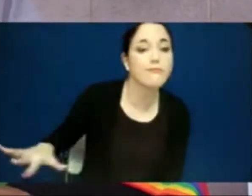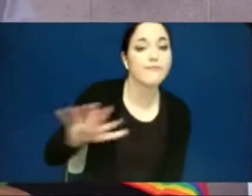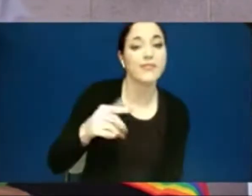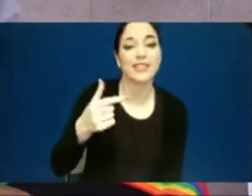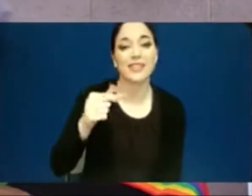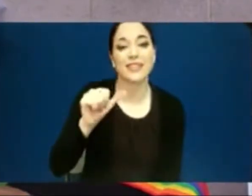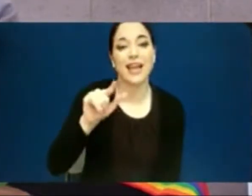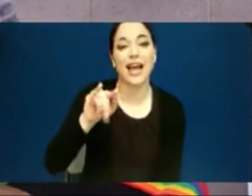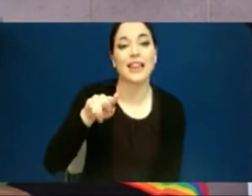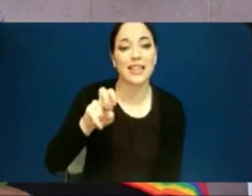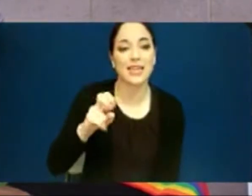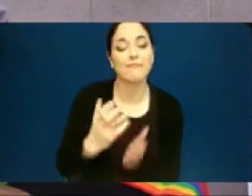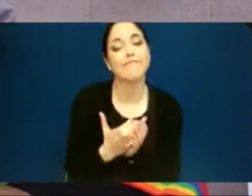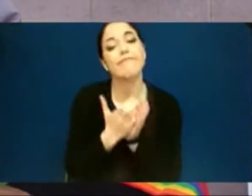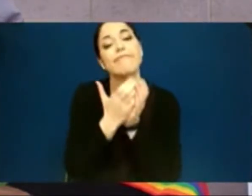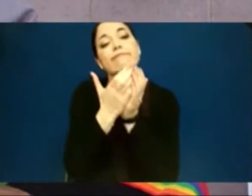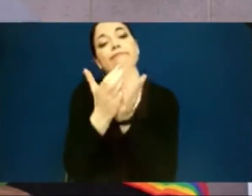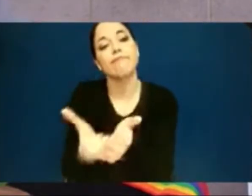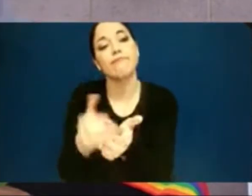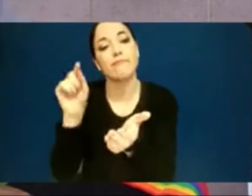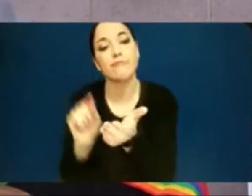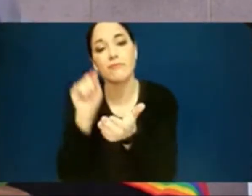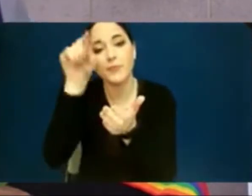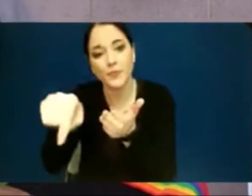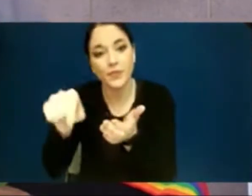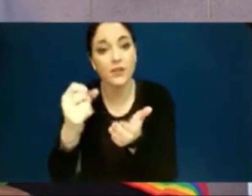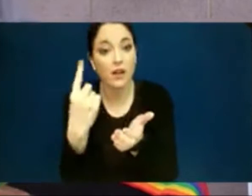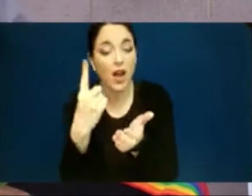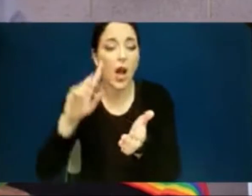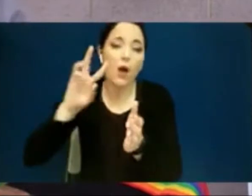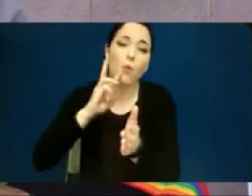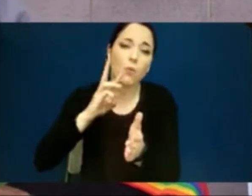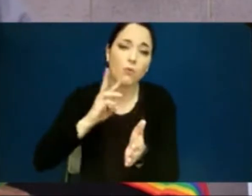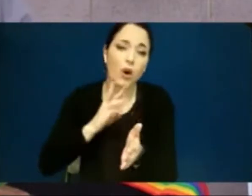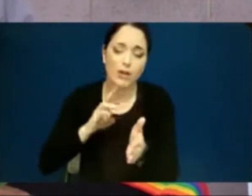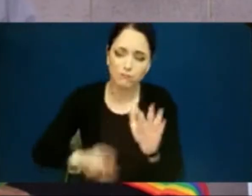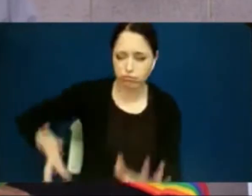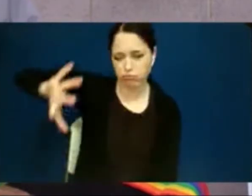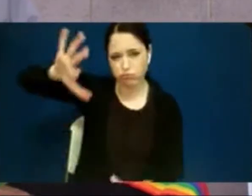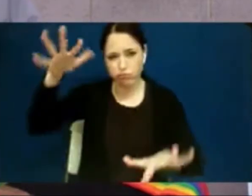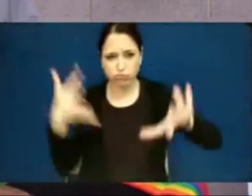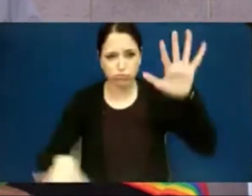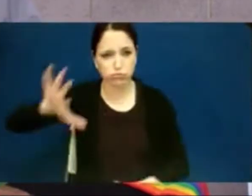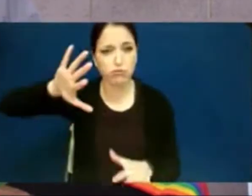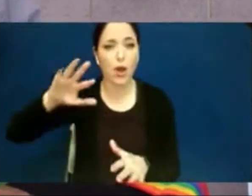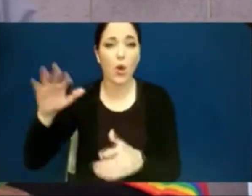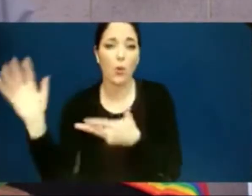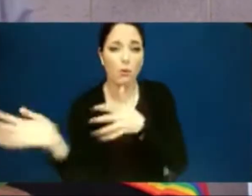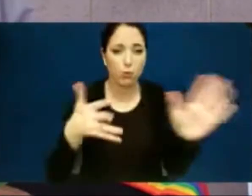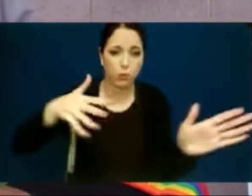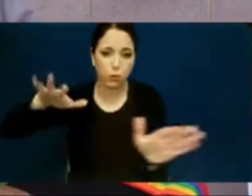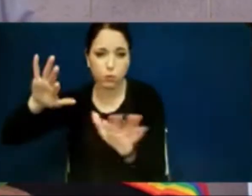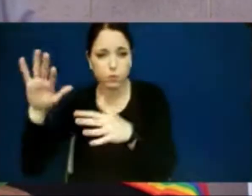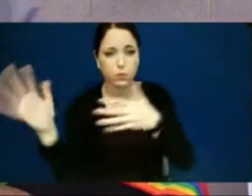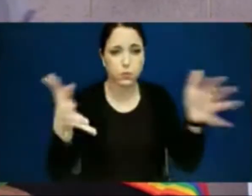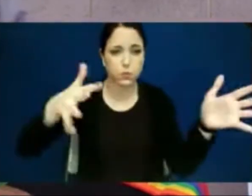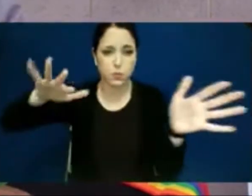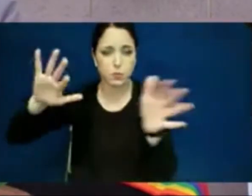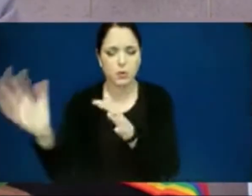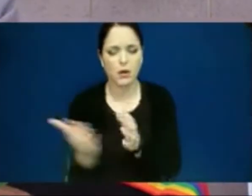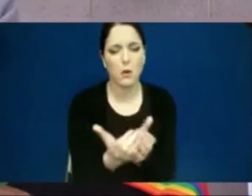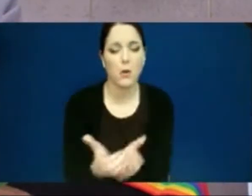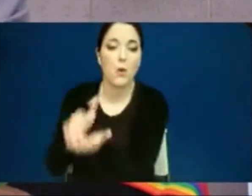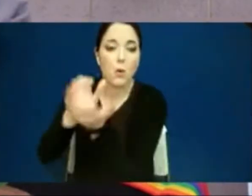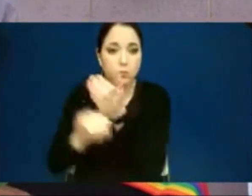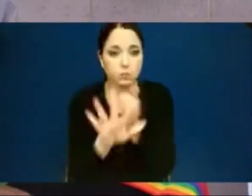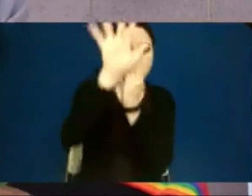Gerasenes when gale force winds crash against their boat. Their fear surges and the